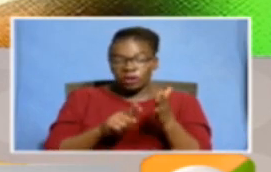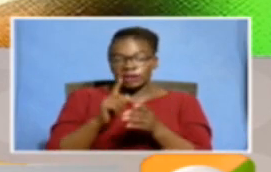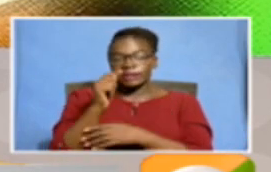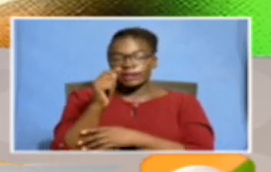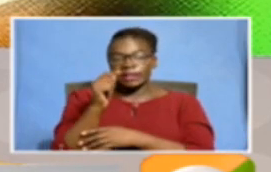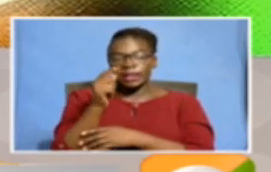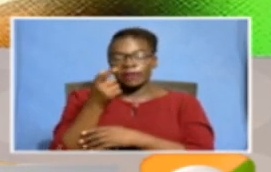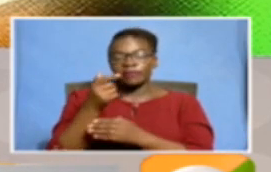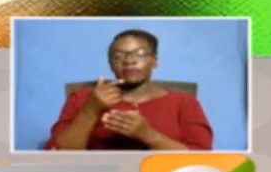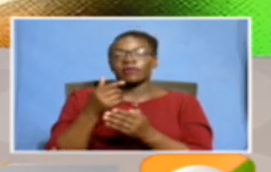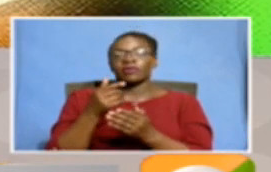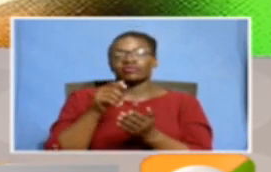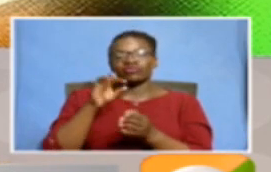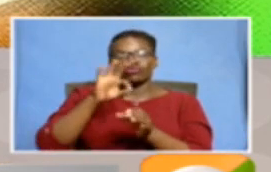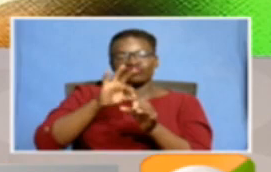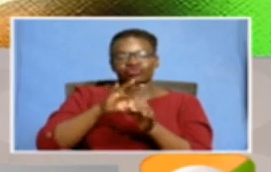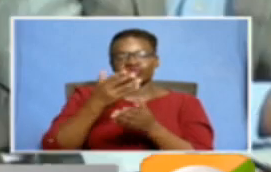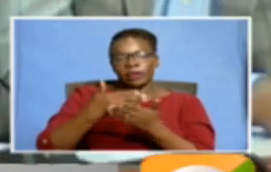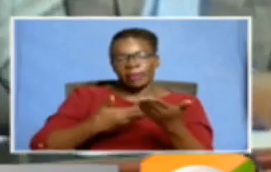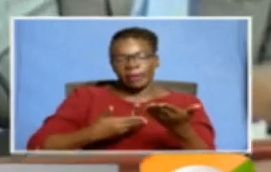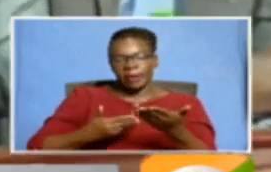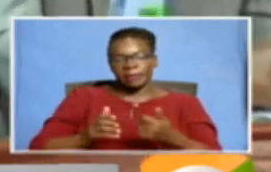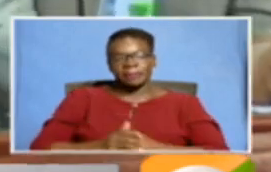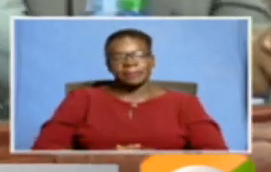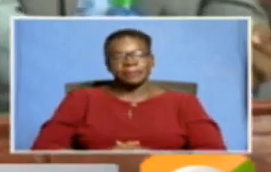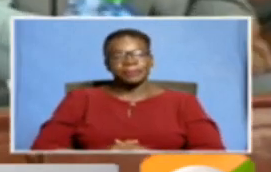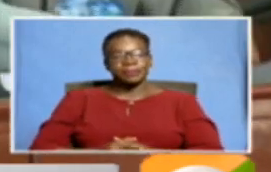of ballot papers.